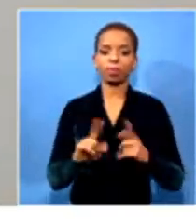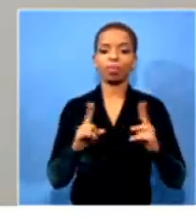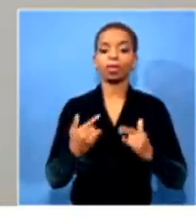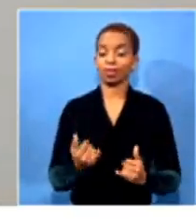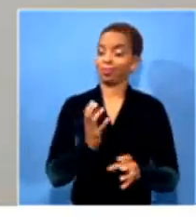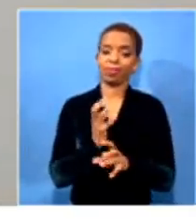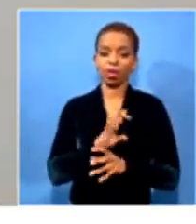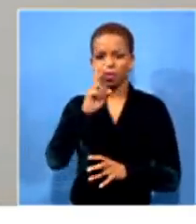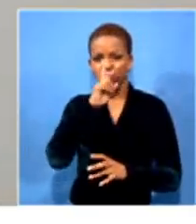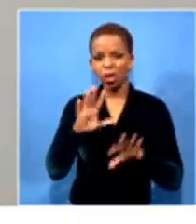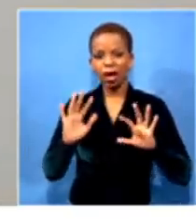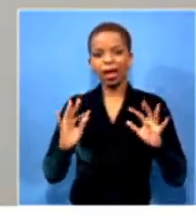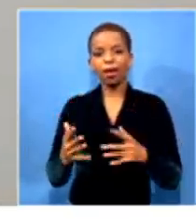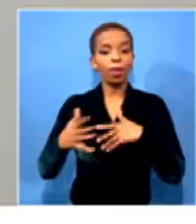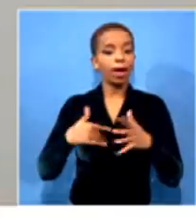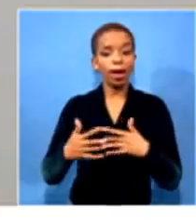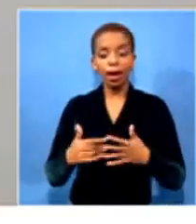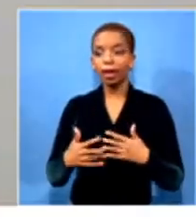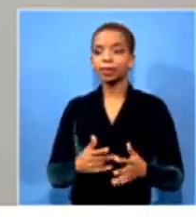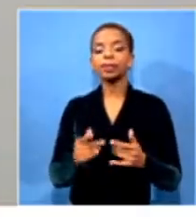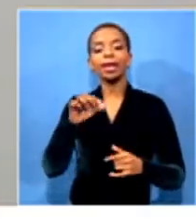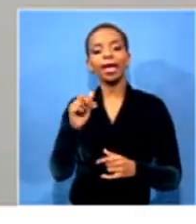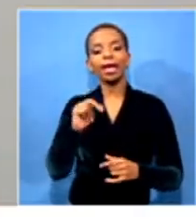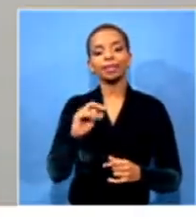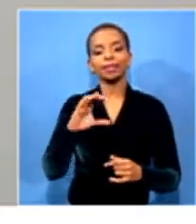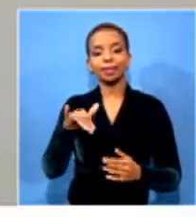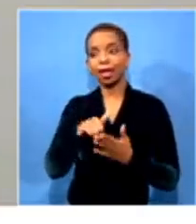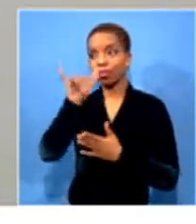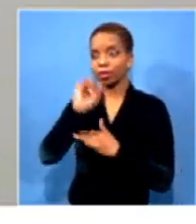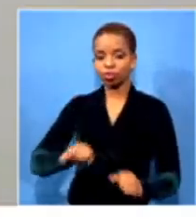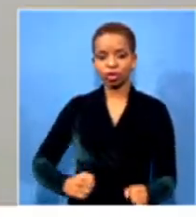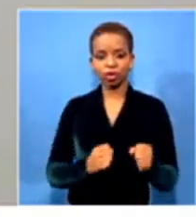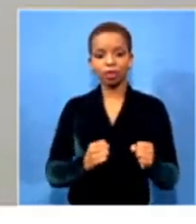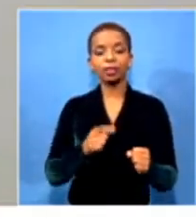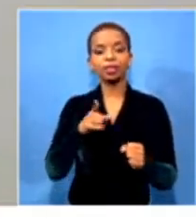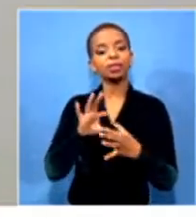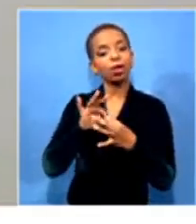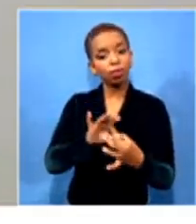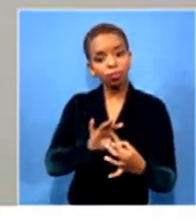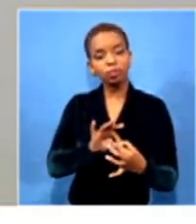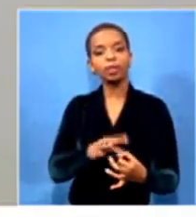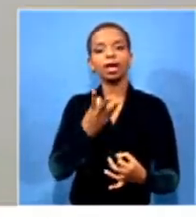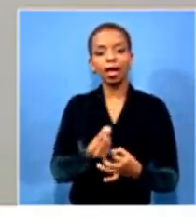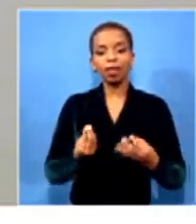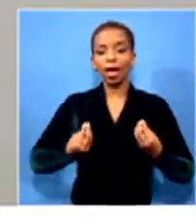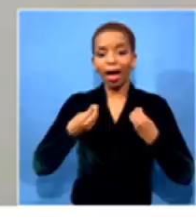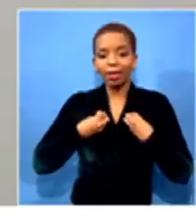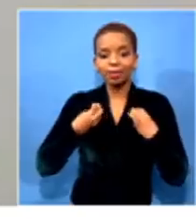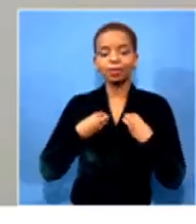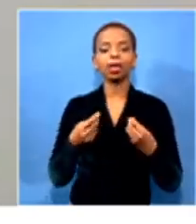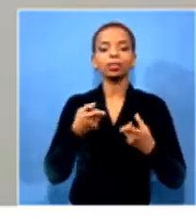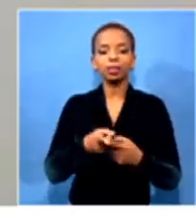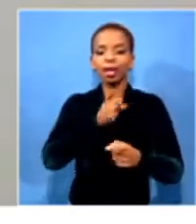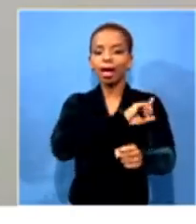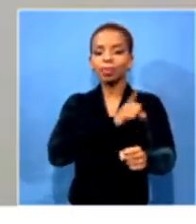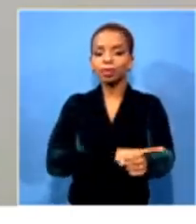strategy crafted by the ANC with its current ideological outlook and its commitment to running assets that it has no capacity to run could